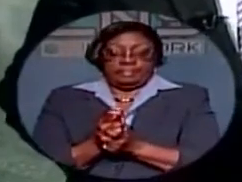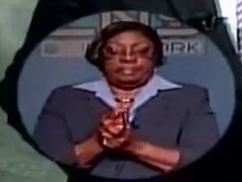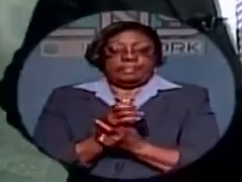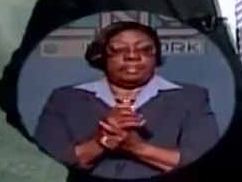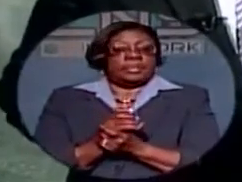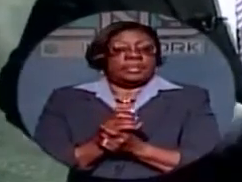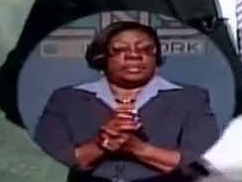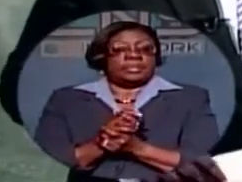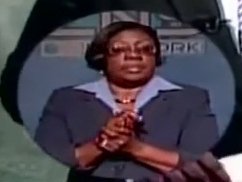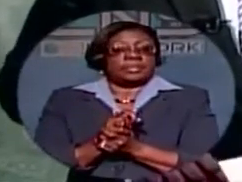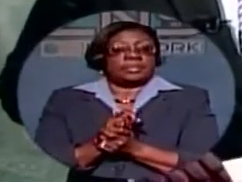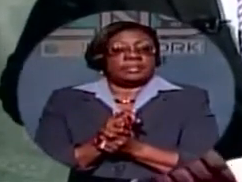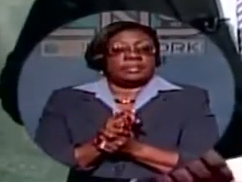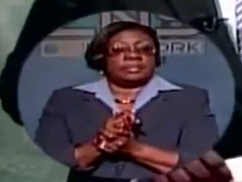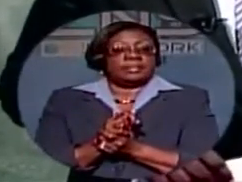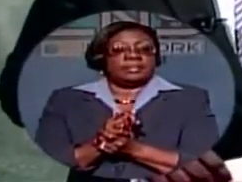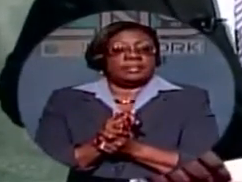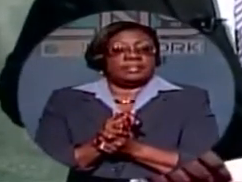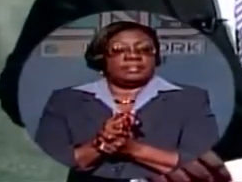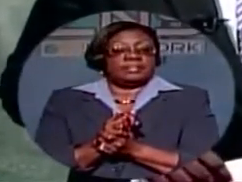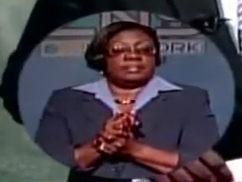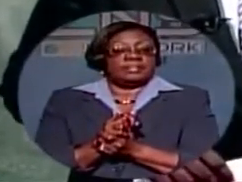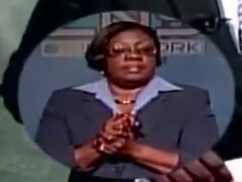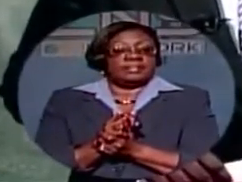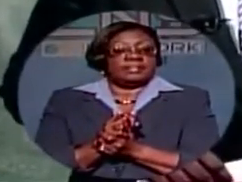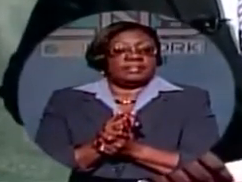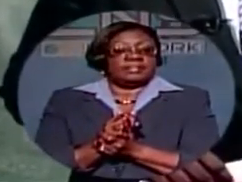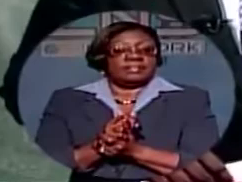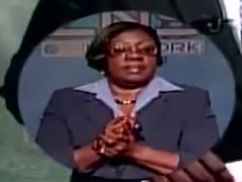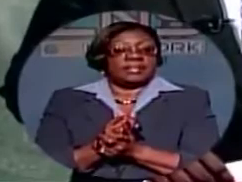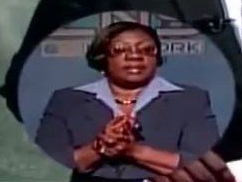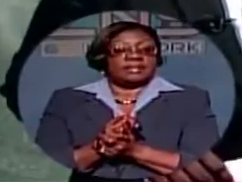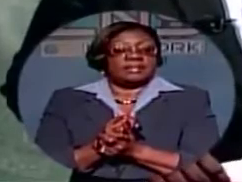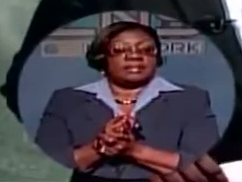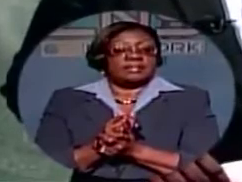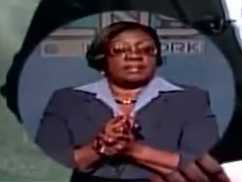May 2012, that is, general elections, which we now know will take place on May 7th.